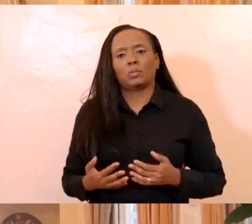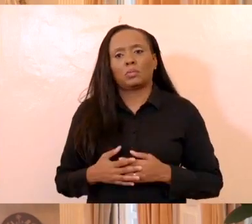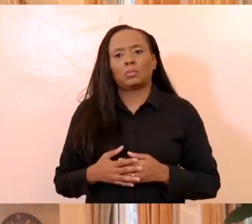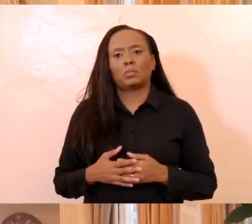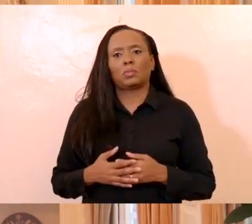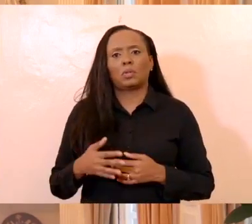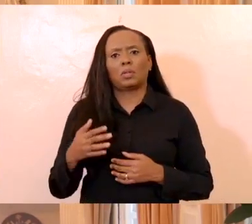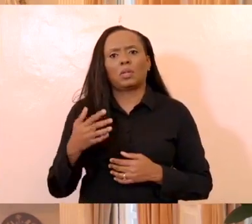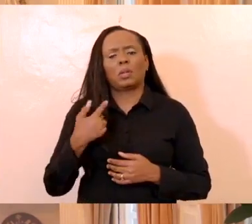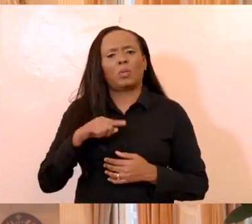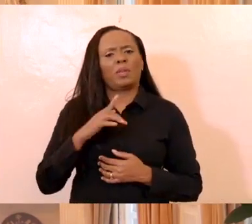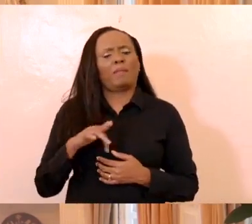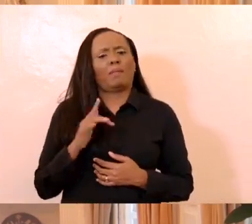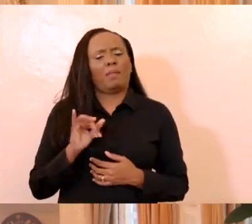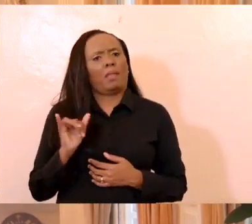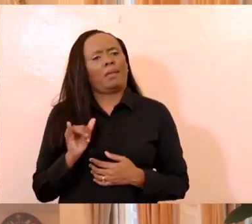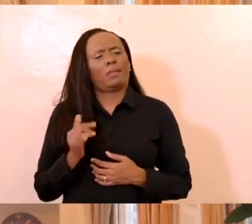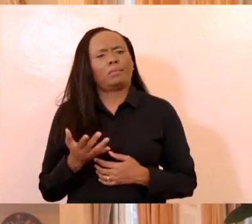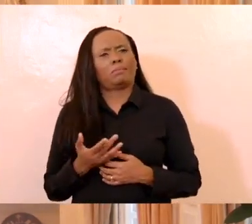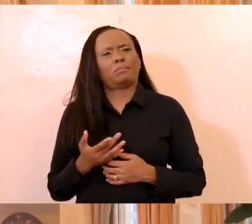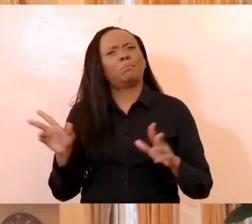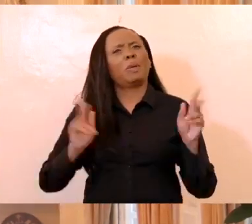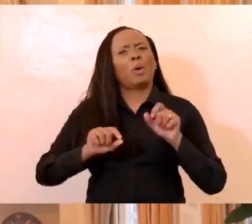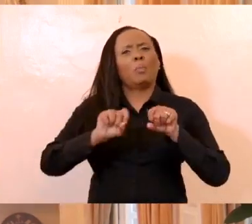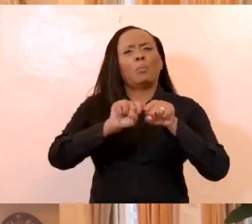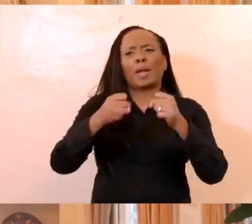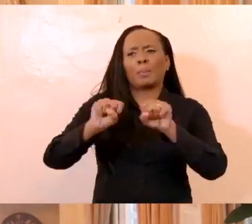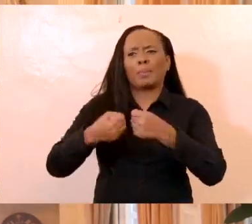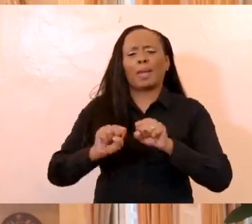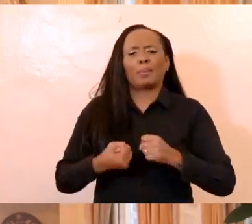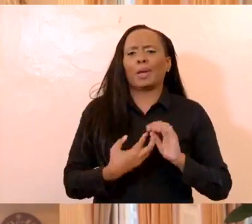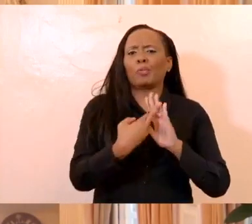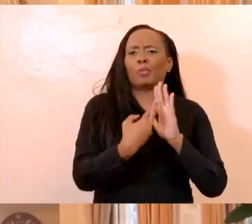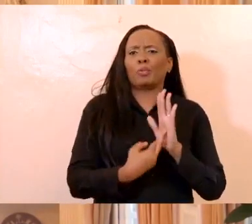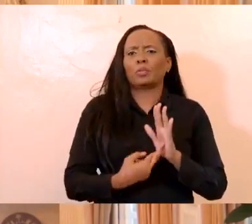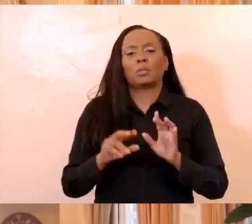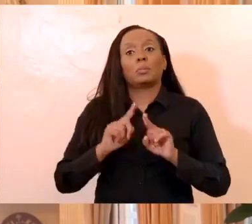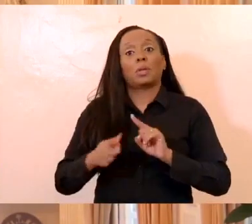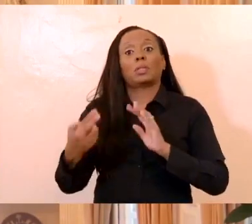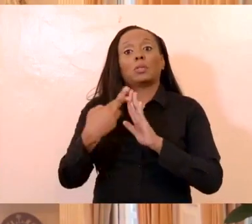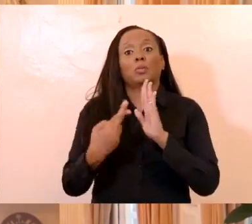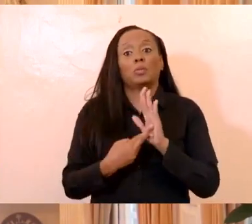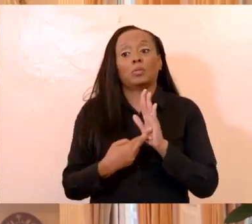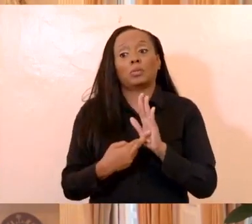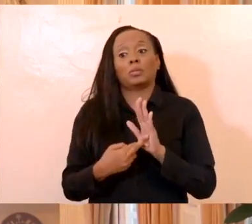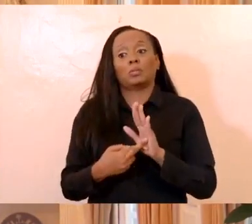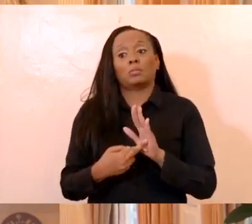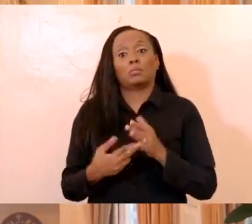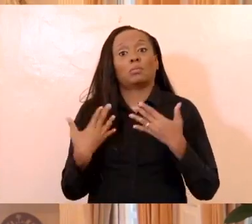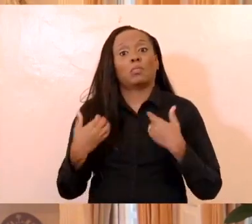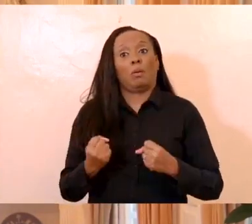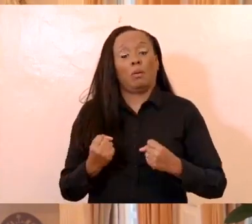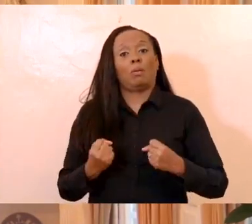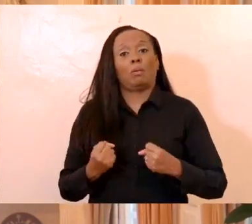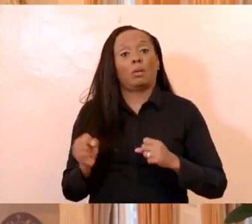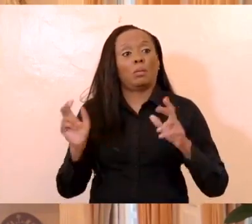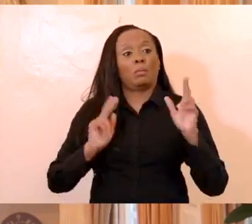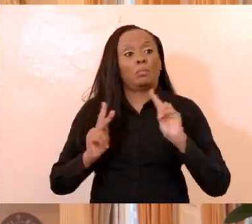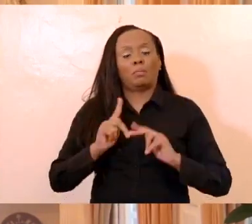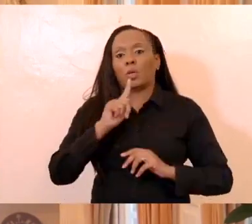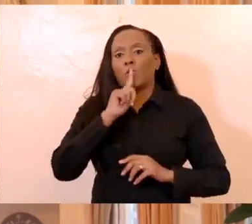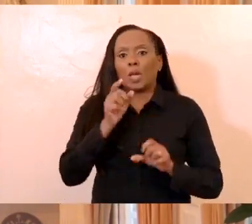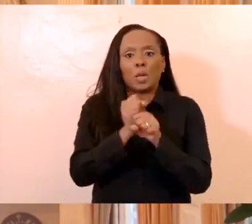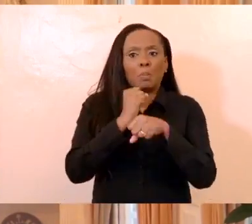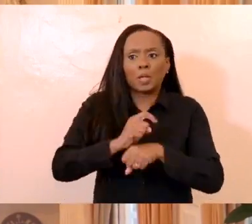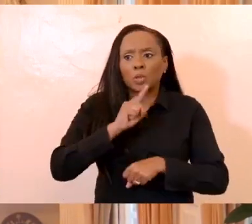of all of the protocols, which is not the case. The protocols are actually holding, and because the protocols are holding,